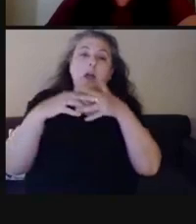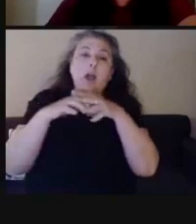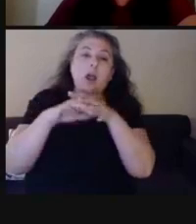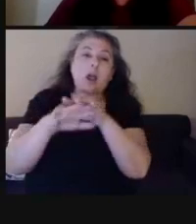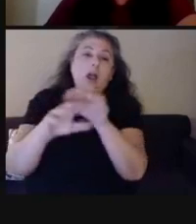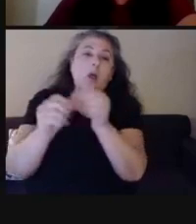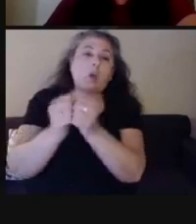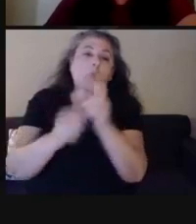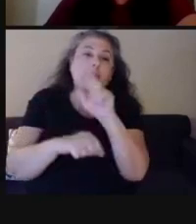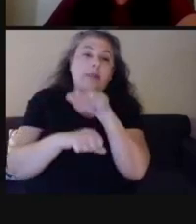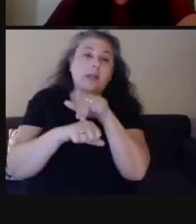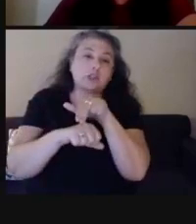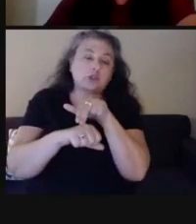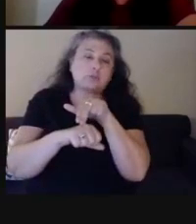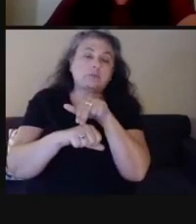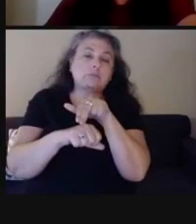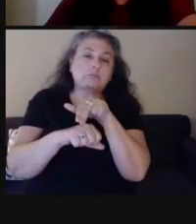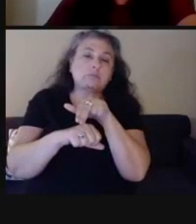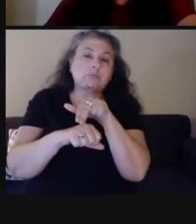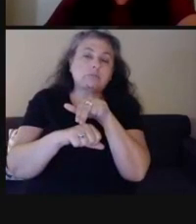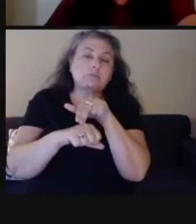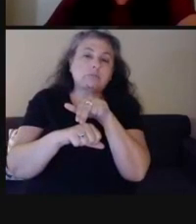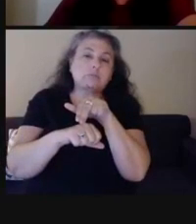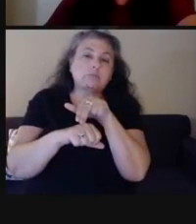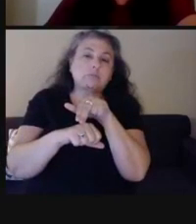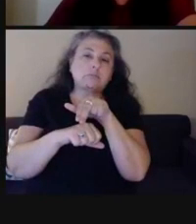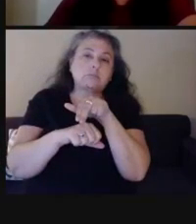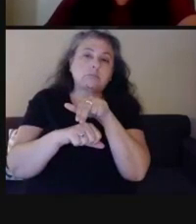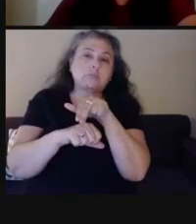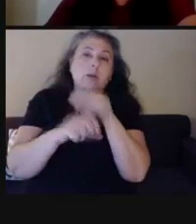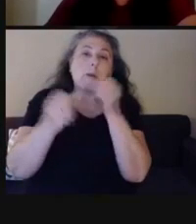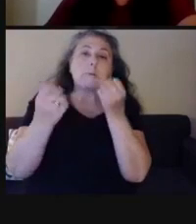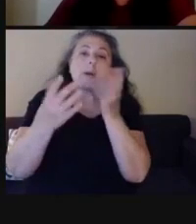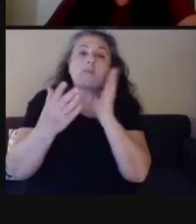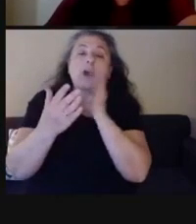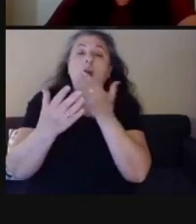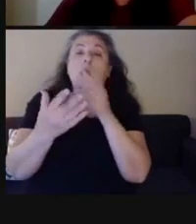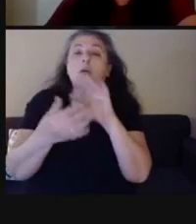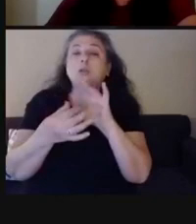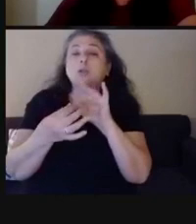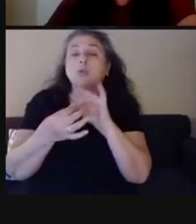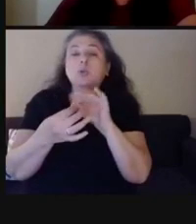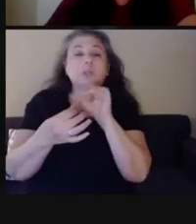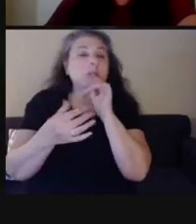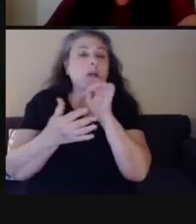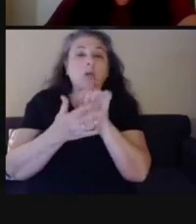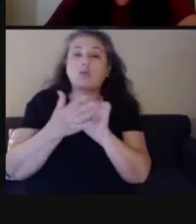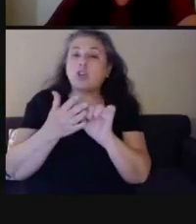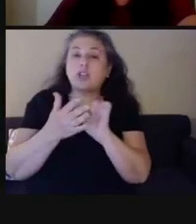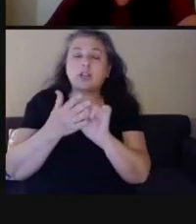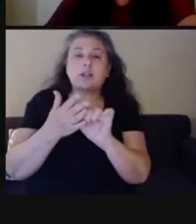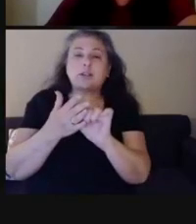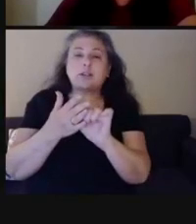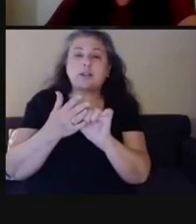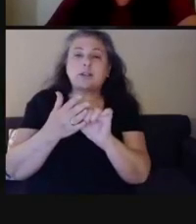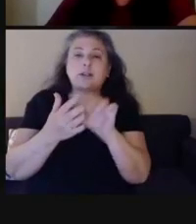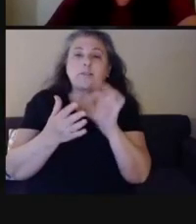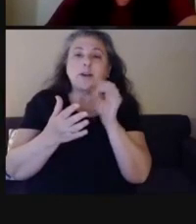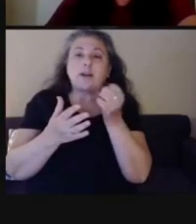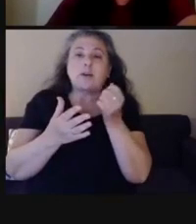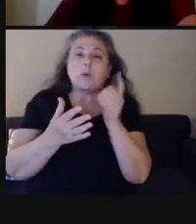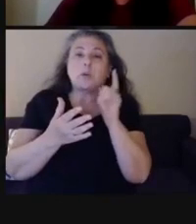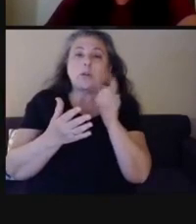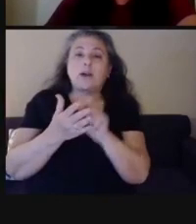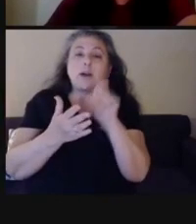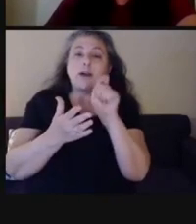nature. And so many of our stories are not written. You'll find very few that are